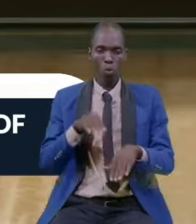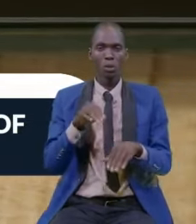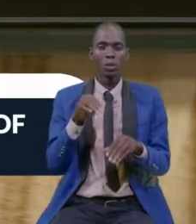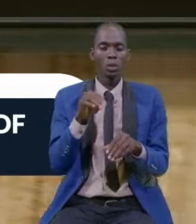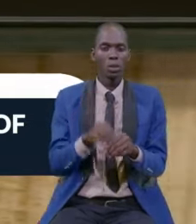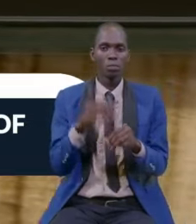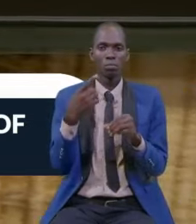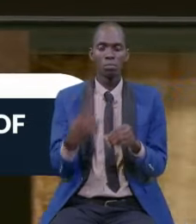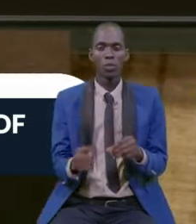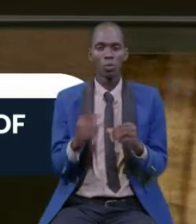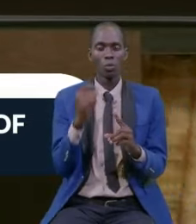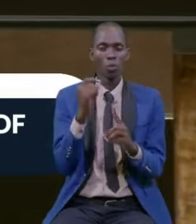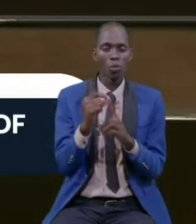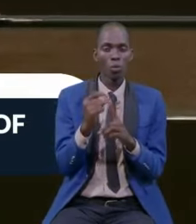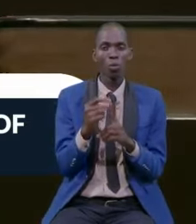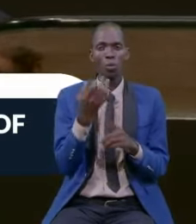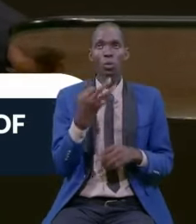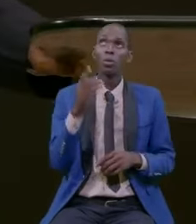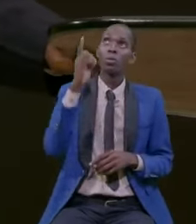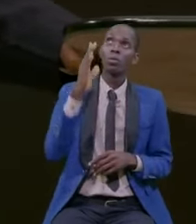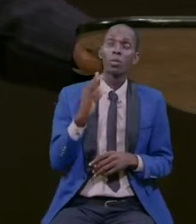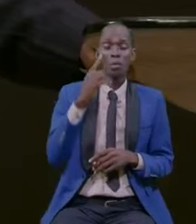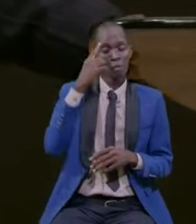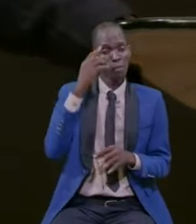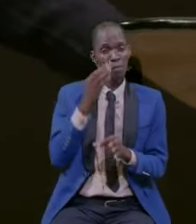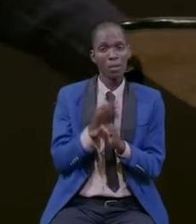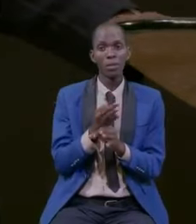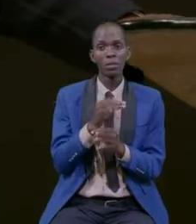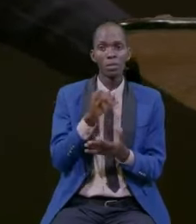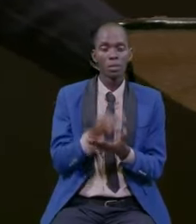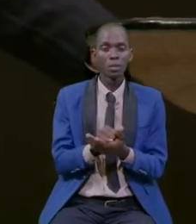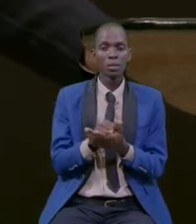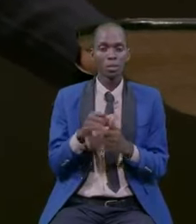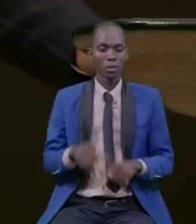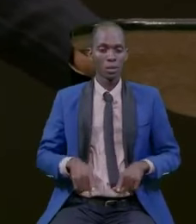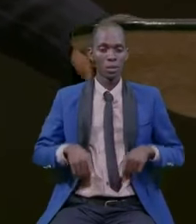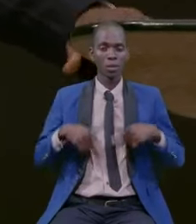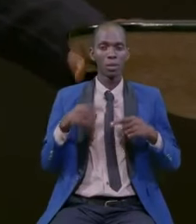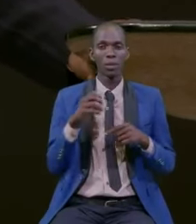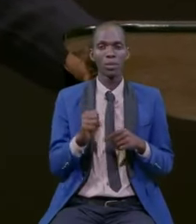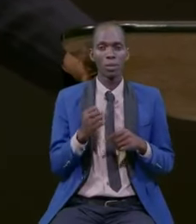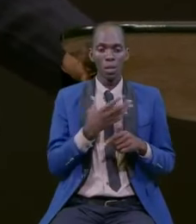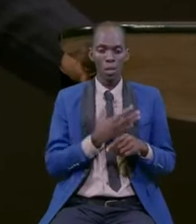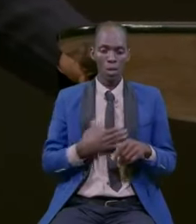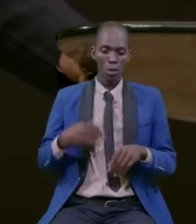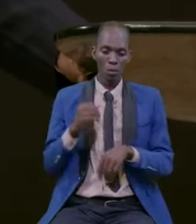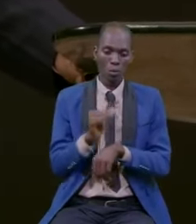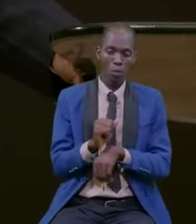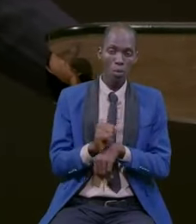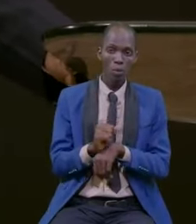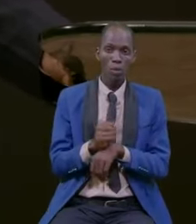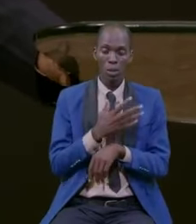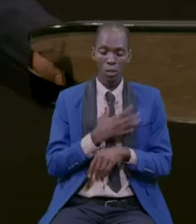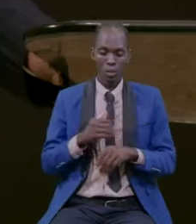demand of the word of God fath that lives and works and